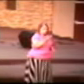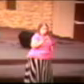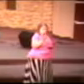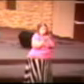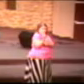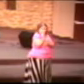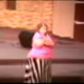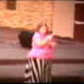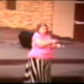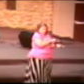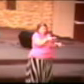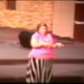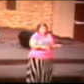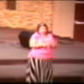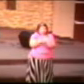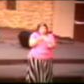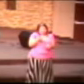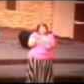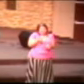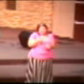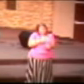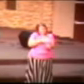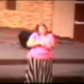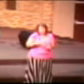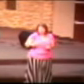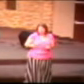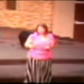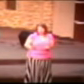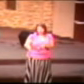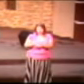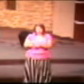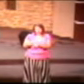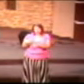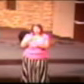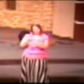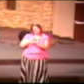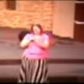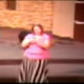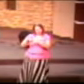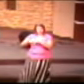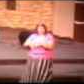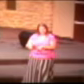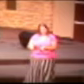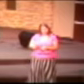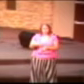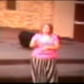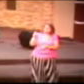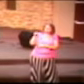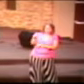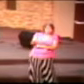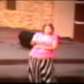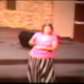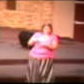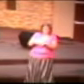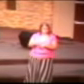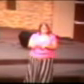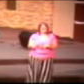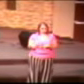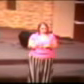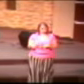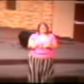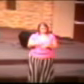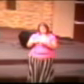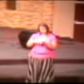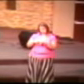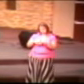to now something that you are, but this third chair is where disciples sit or should sit. It's